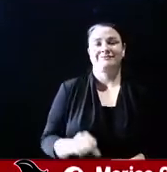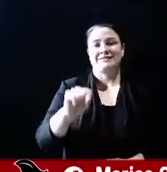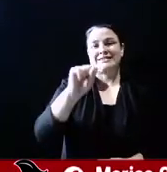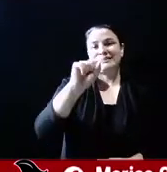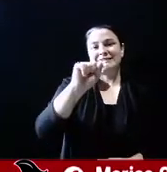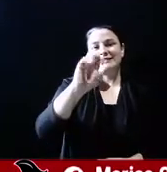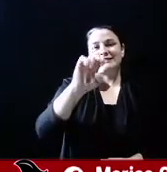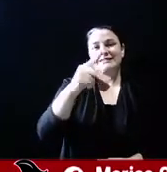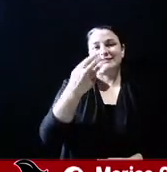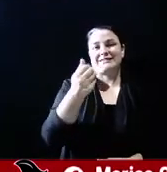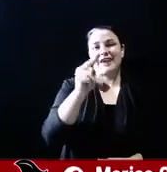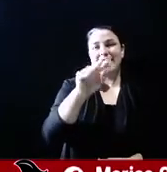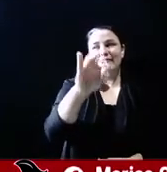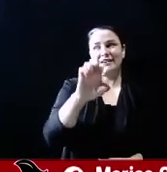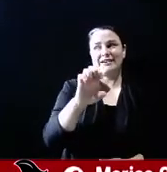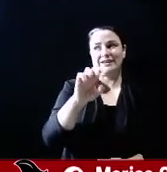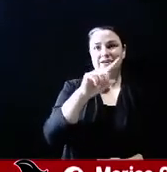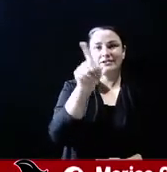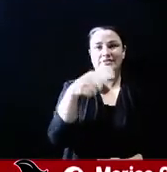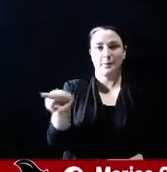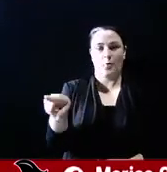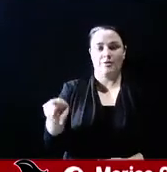Stephanie Marie Zamora.